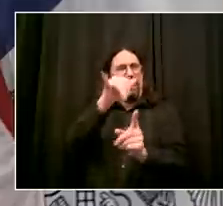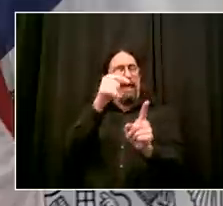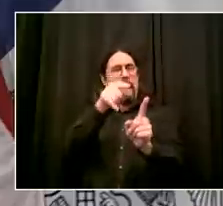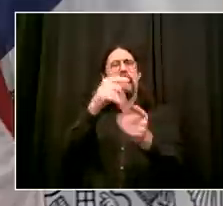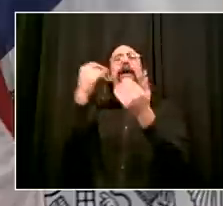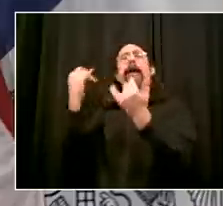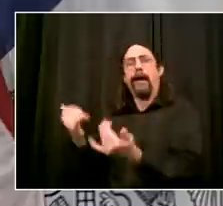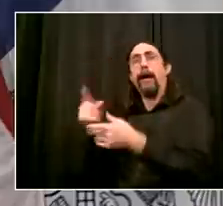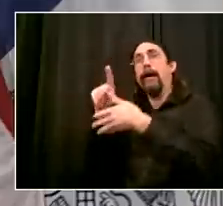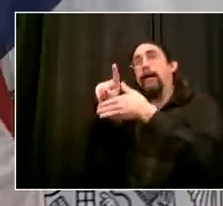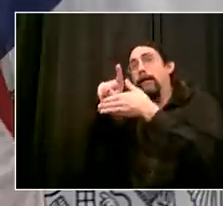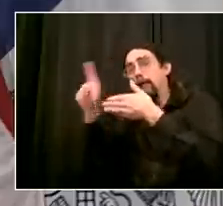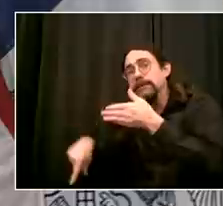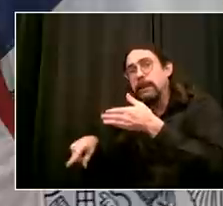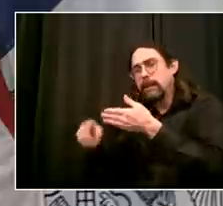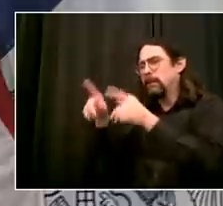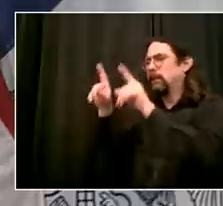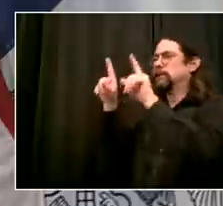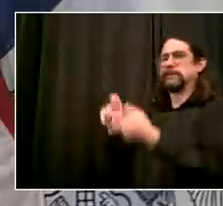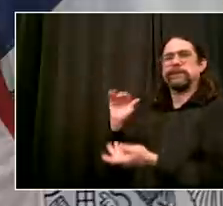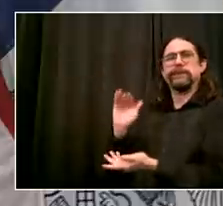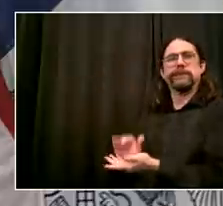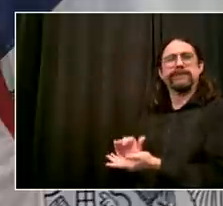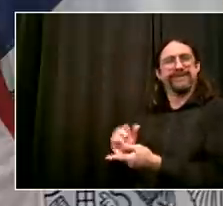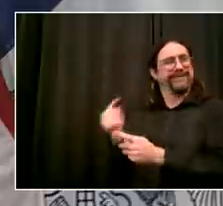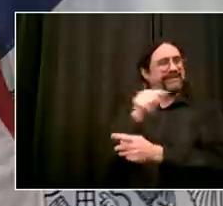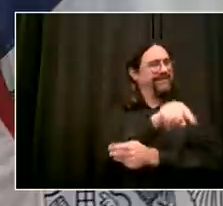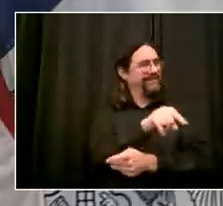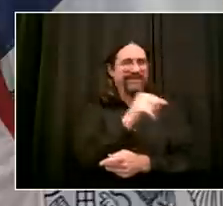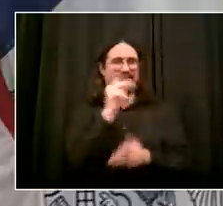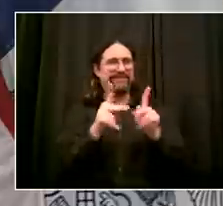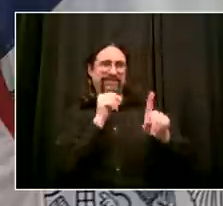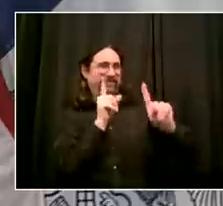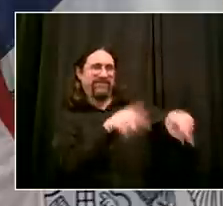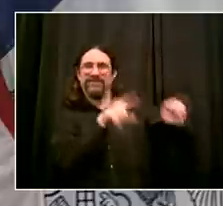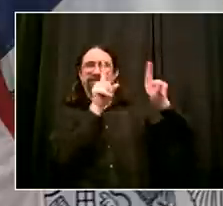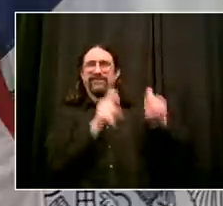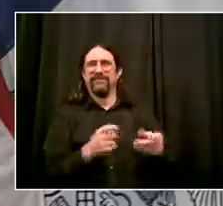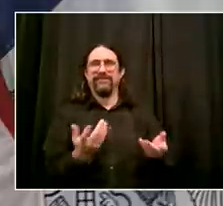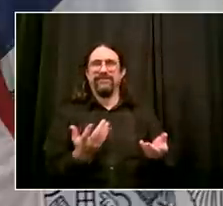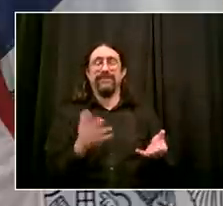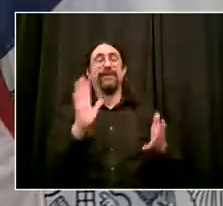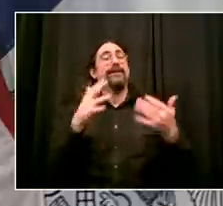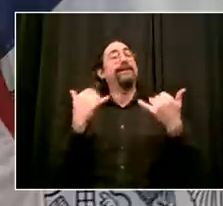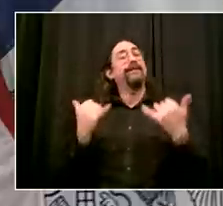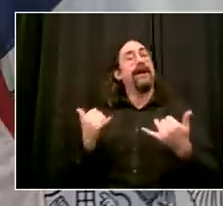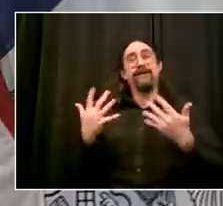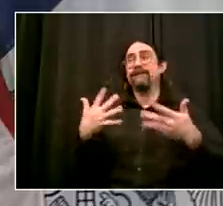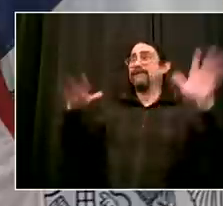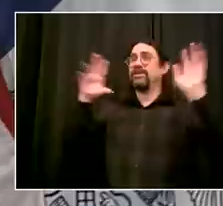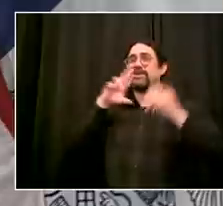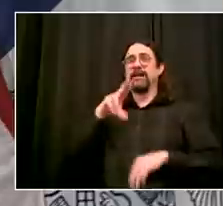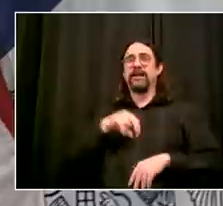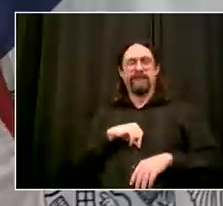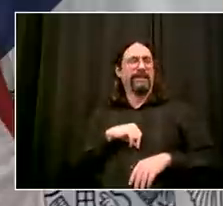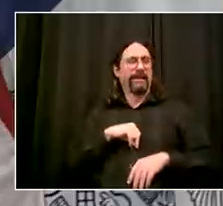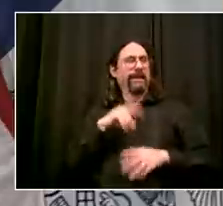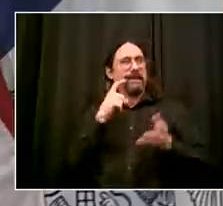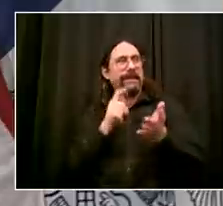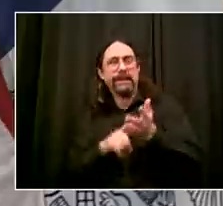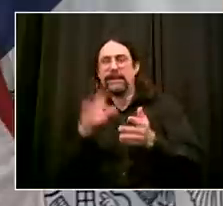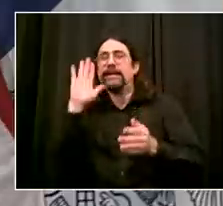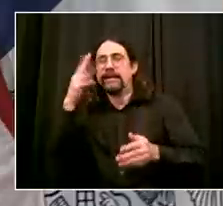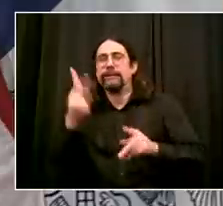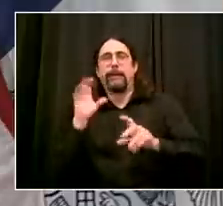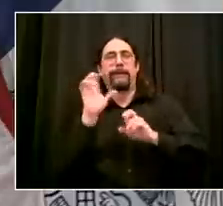noticeably, meaningfully lower than previously we had seen. Go ahead, Katie. Great.